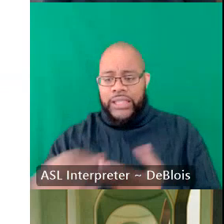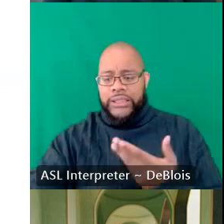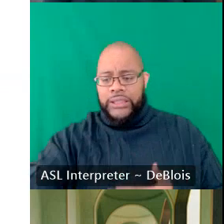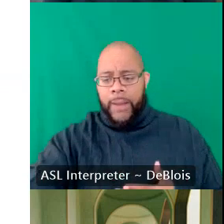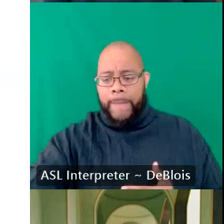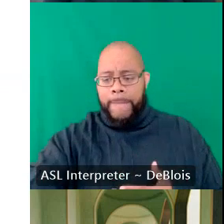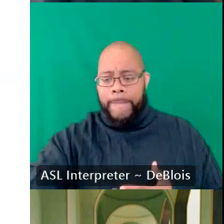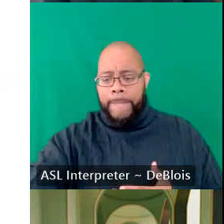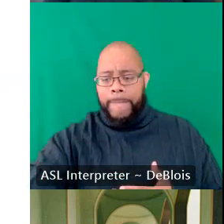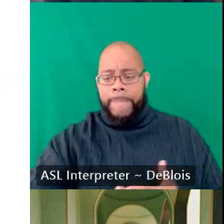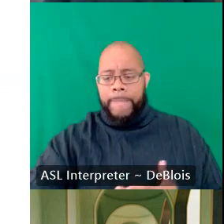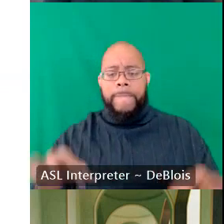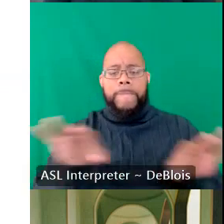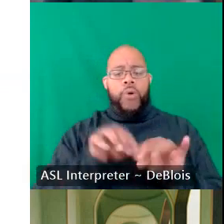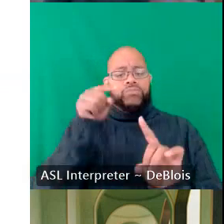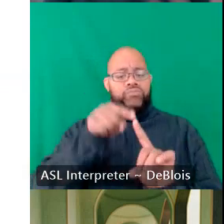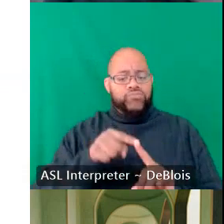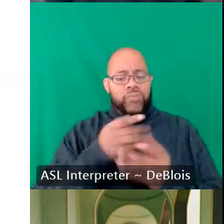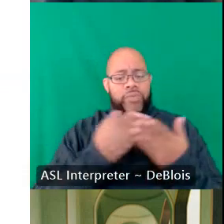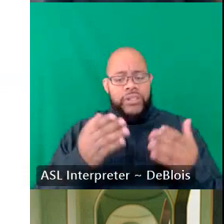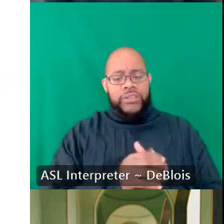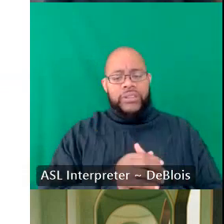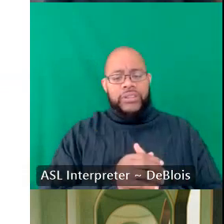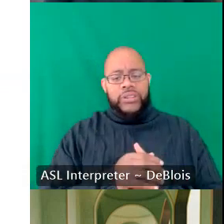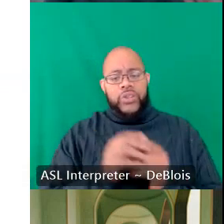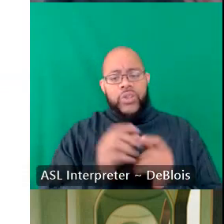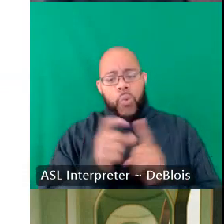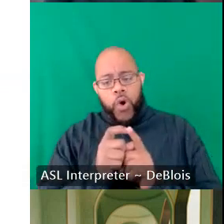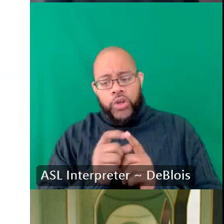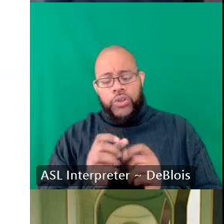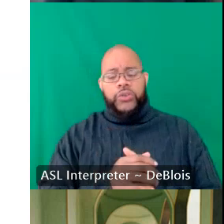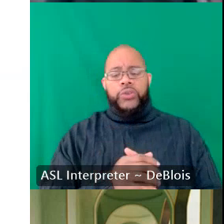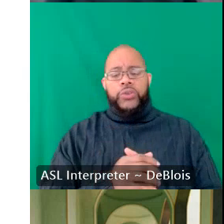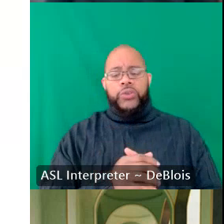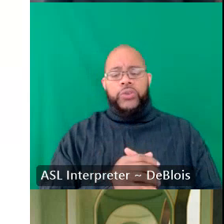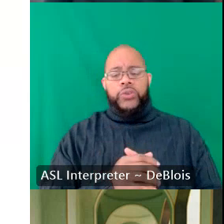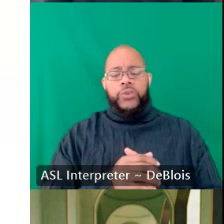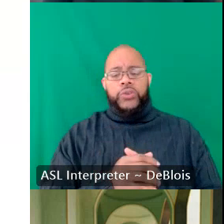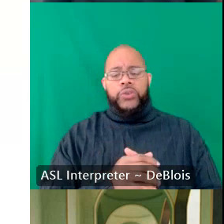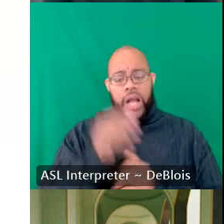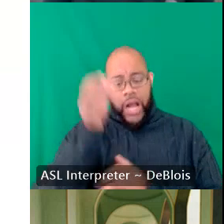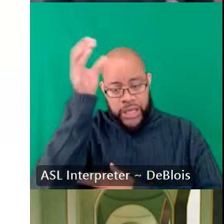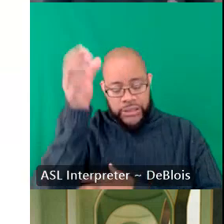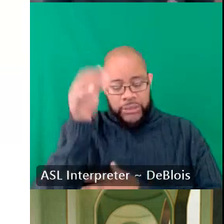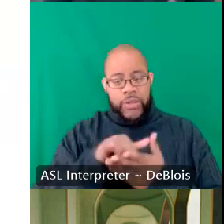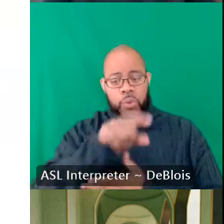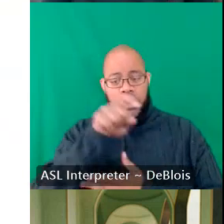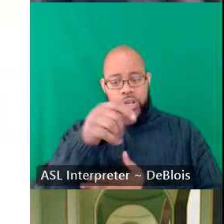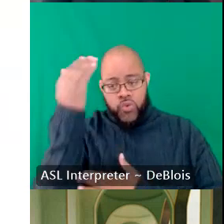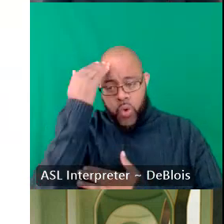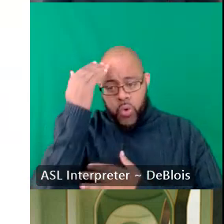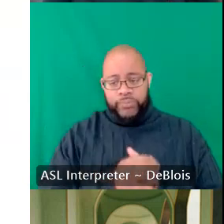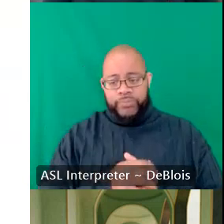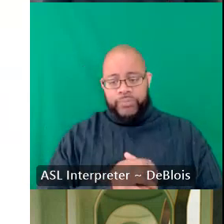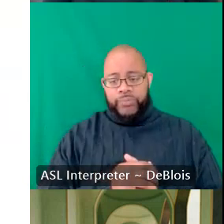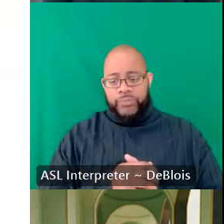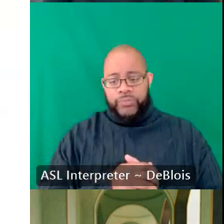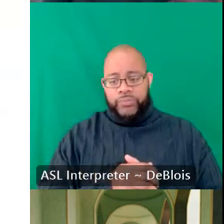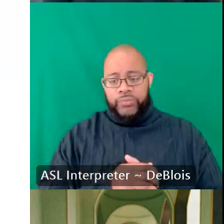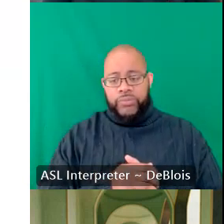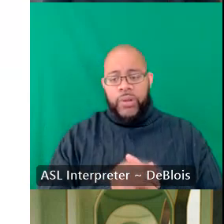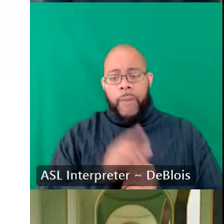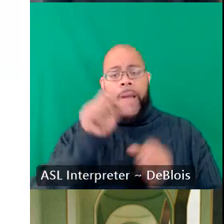highlights and things, words and terms and concepts that you need to know. But you'll